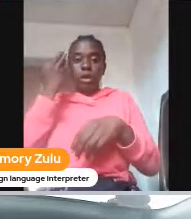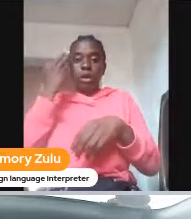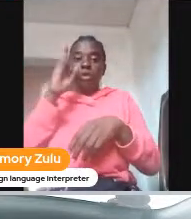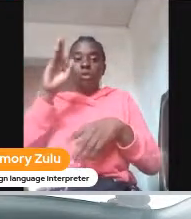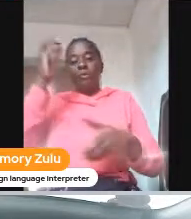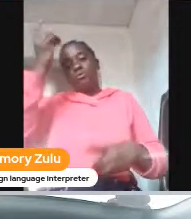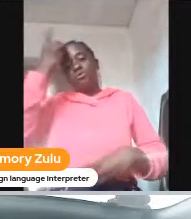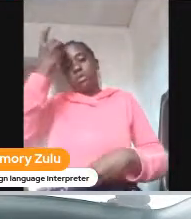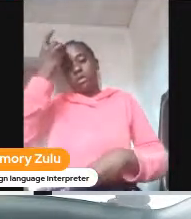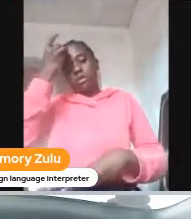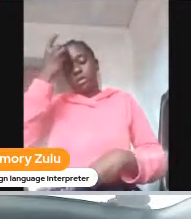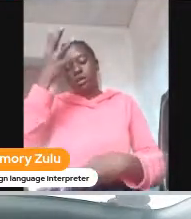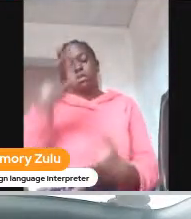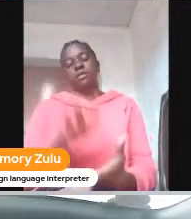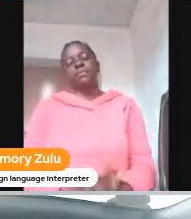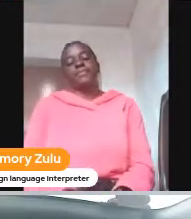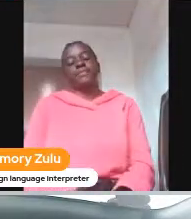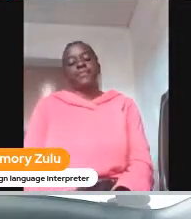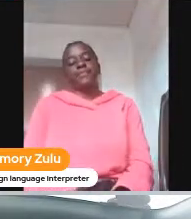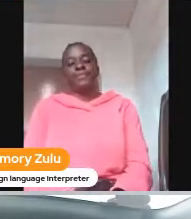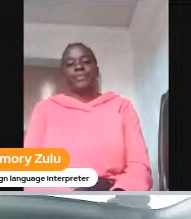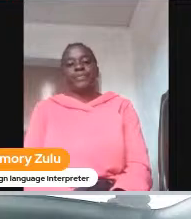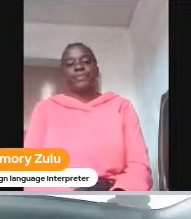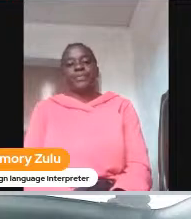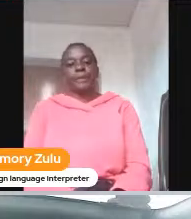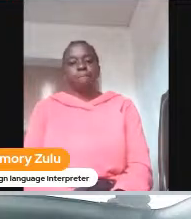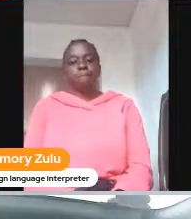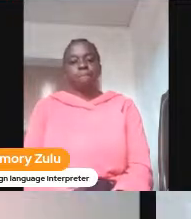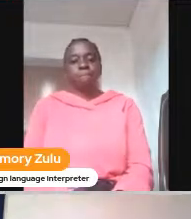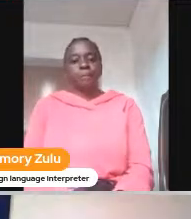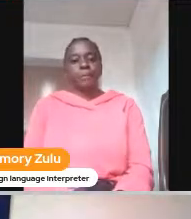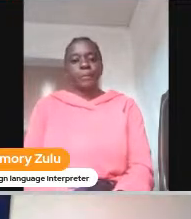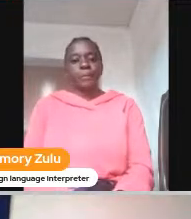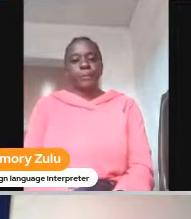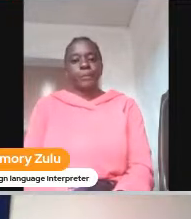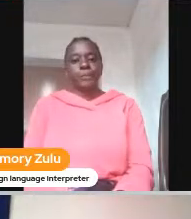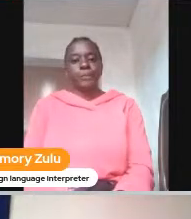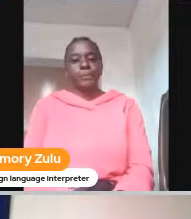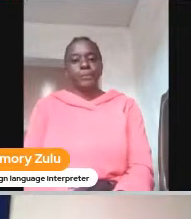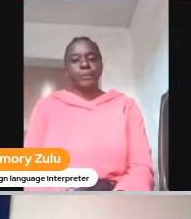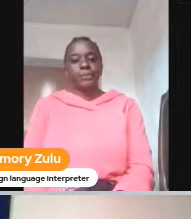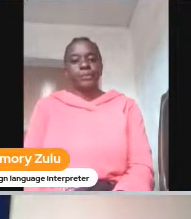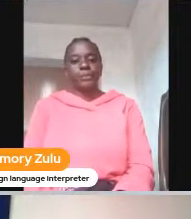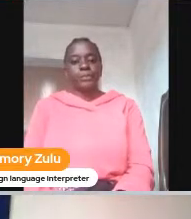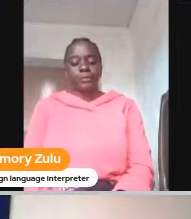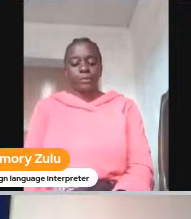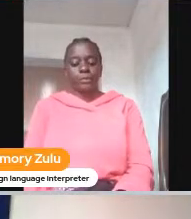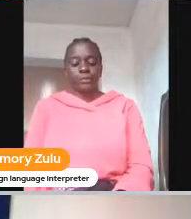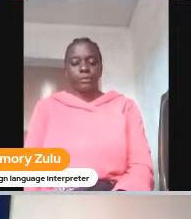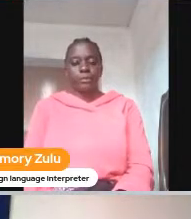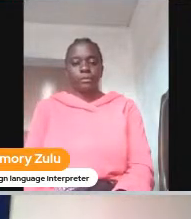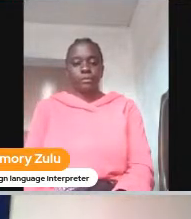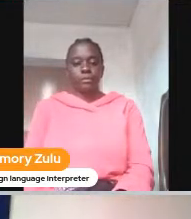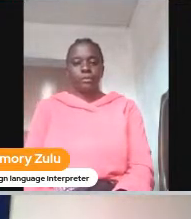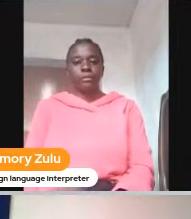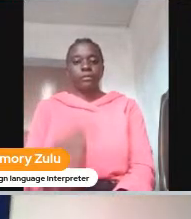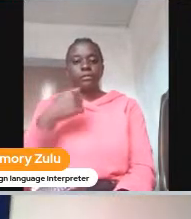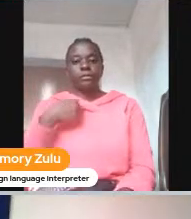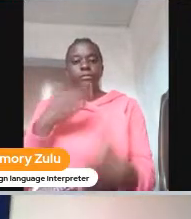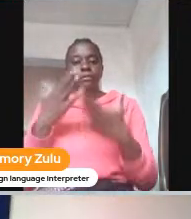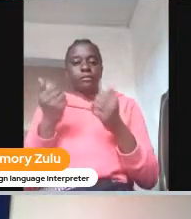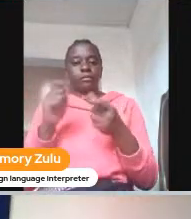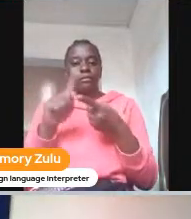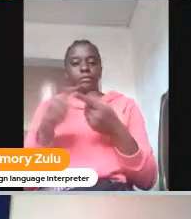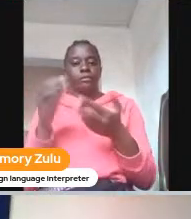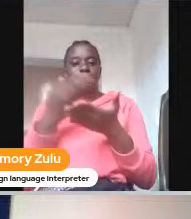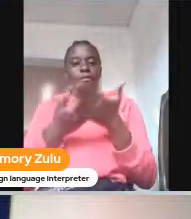All right. Okay. So what was you? Okay, go Wanted ahead. to add on. Okay, just to add on the preventive measures,